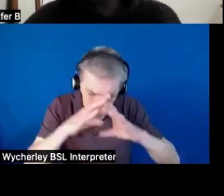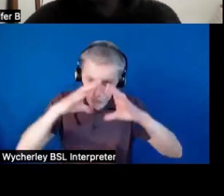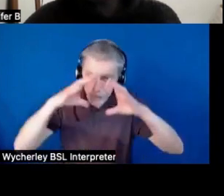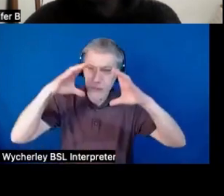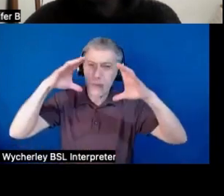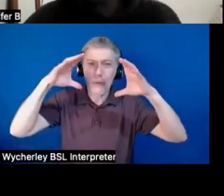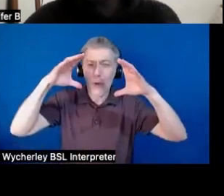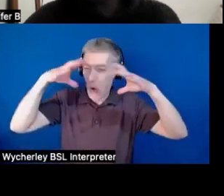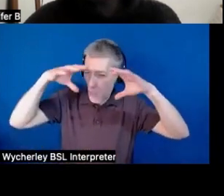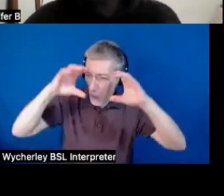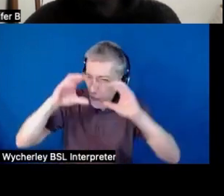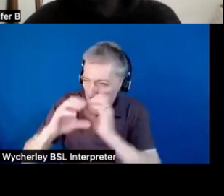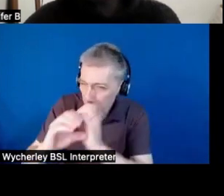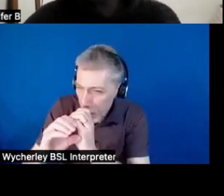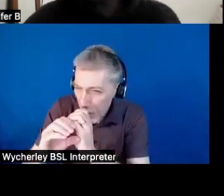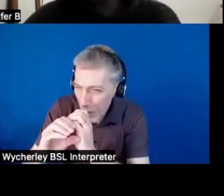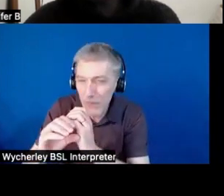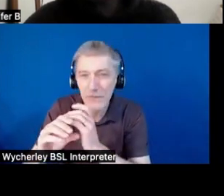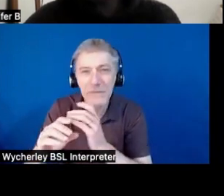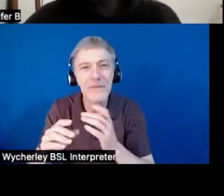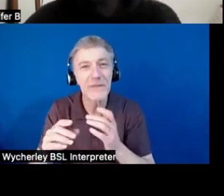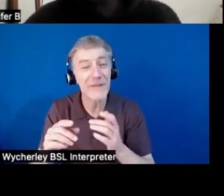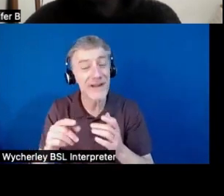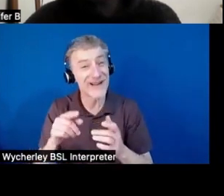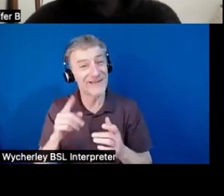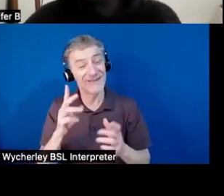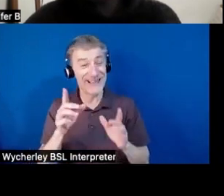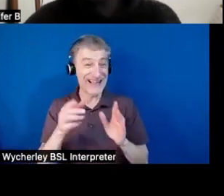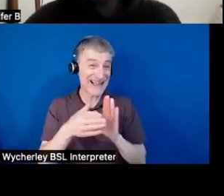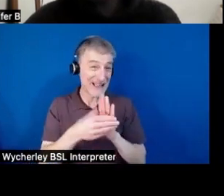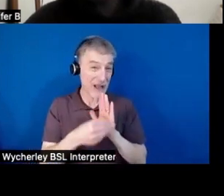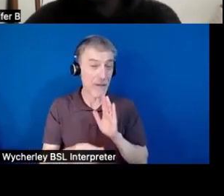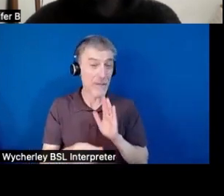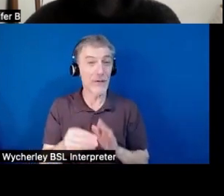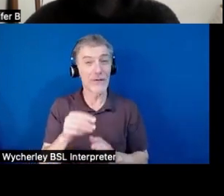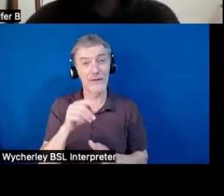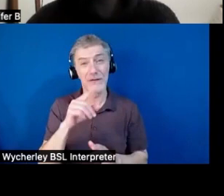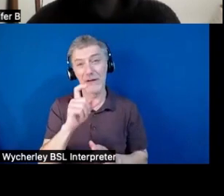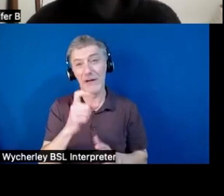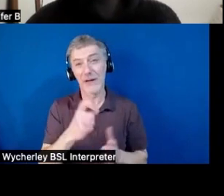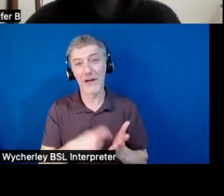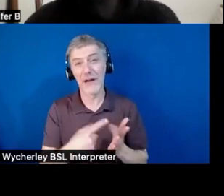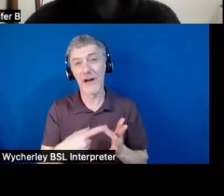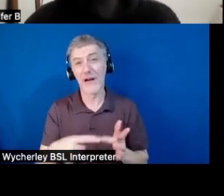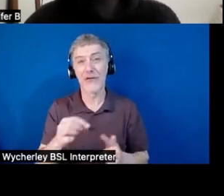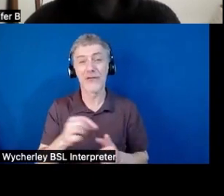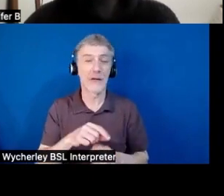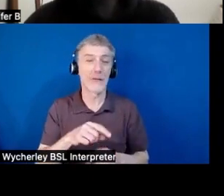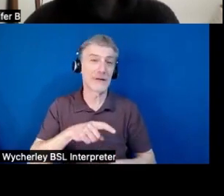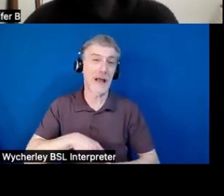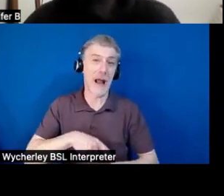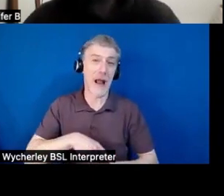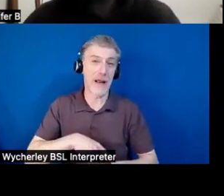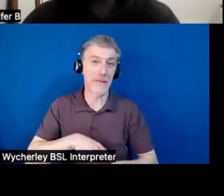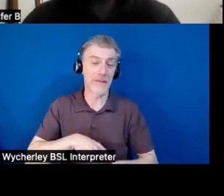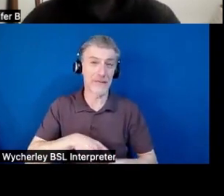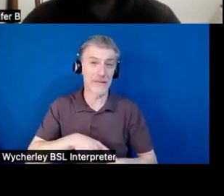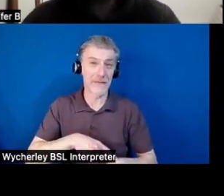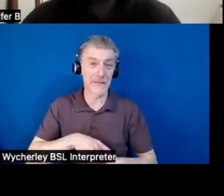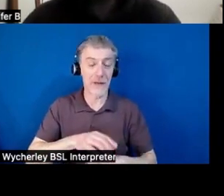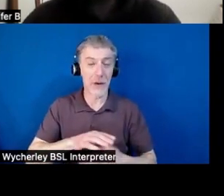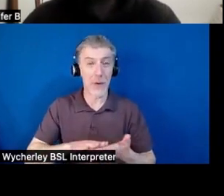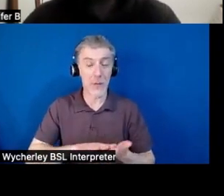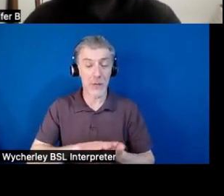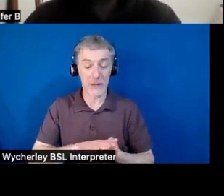And this reflects, I think, ideas around Crip time, like focusing on a small moment for a very long time that kind of stretches that experience